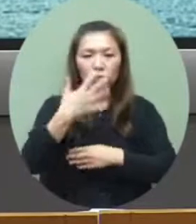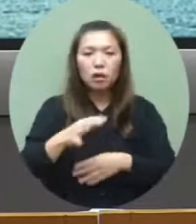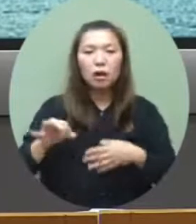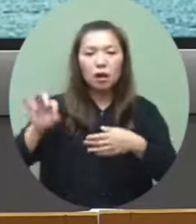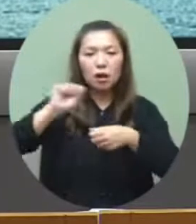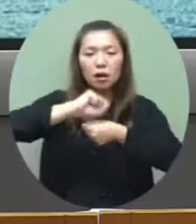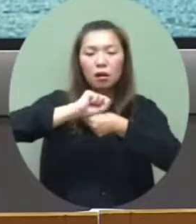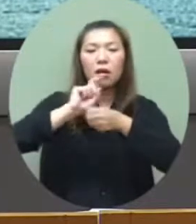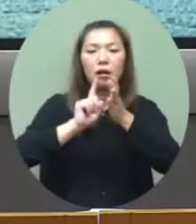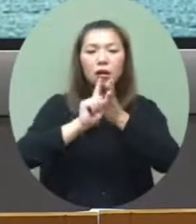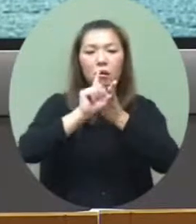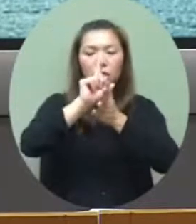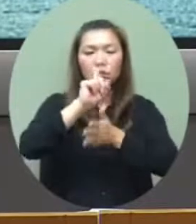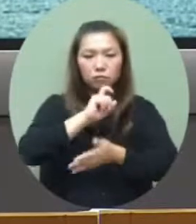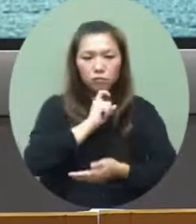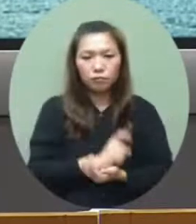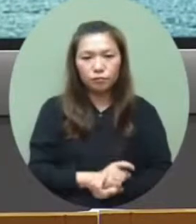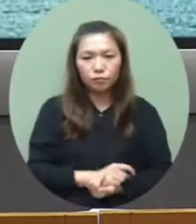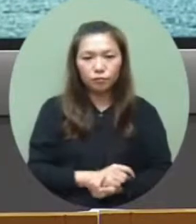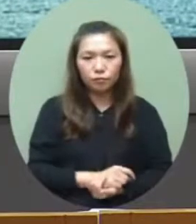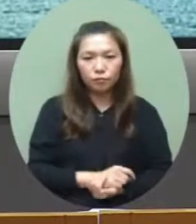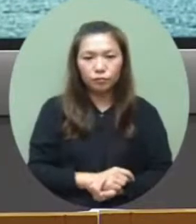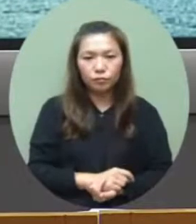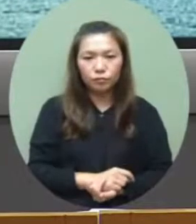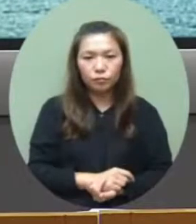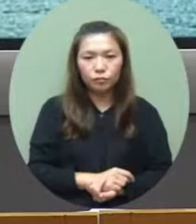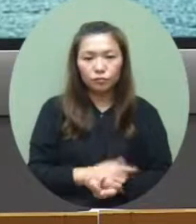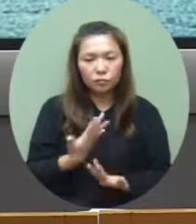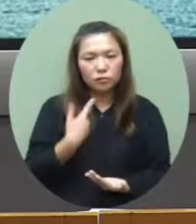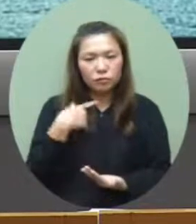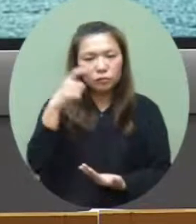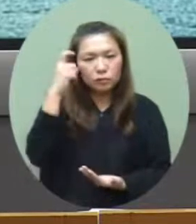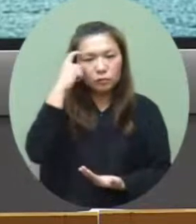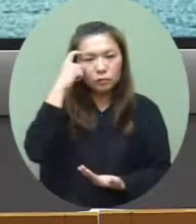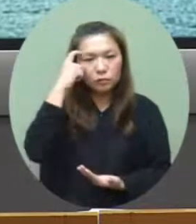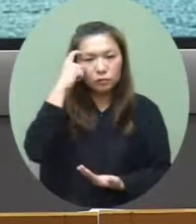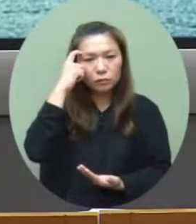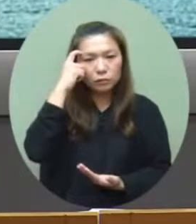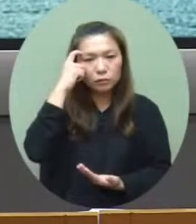day, they have increased by 7%.